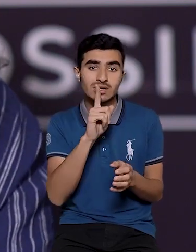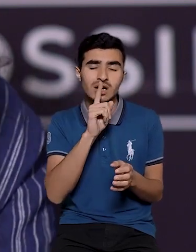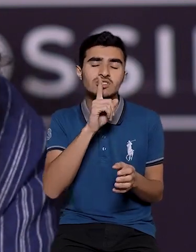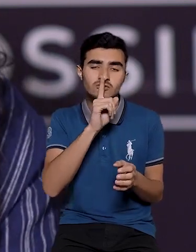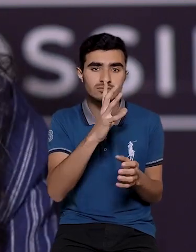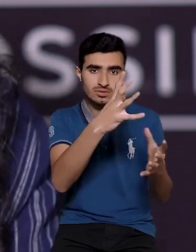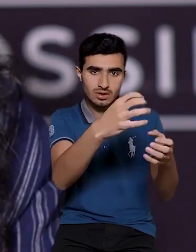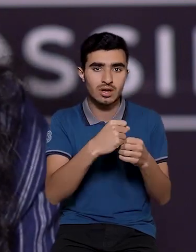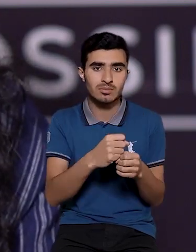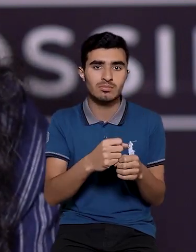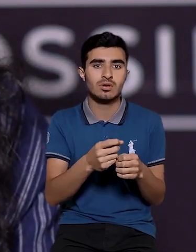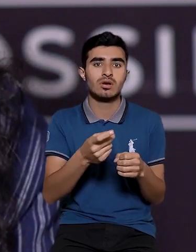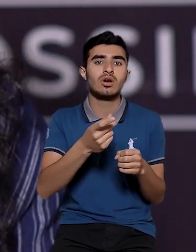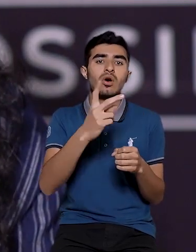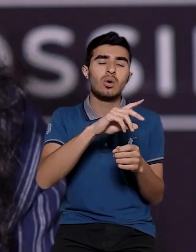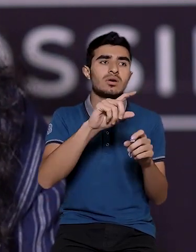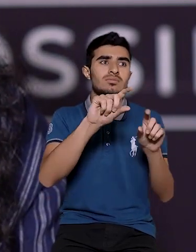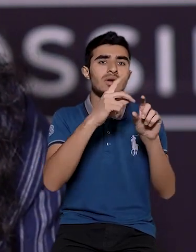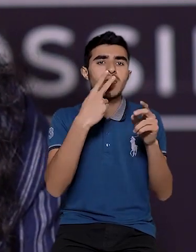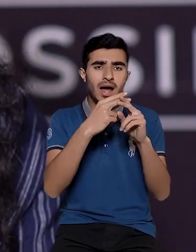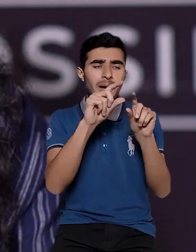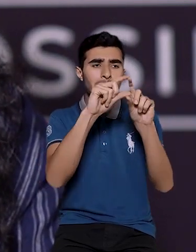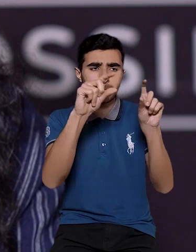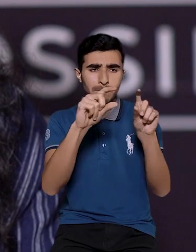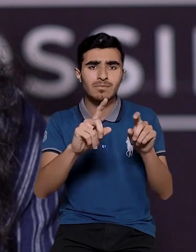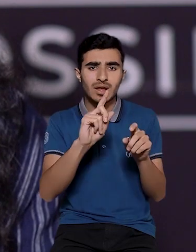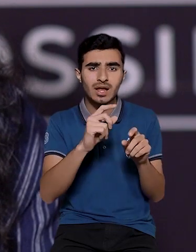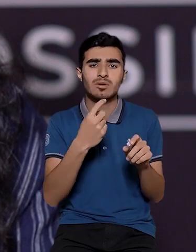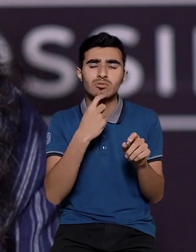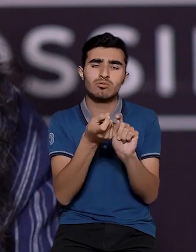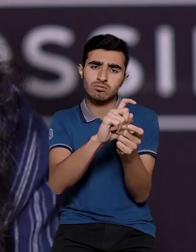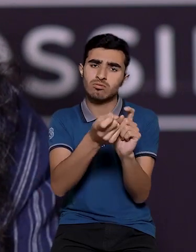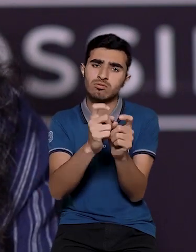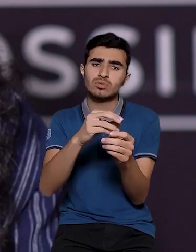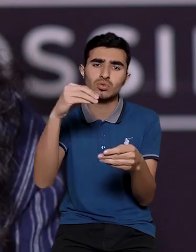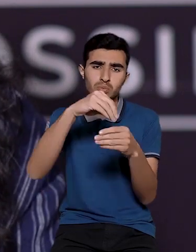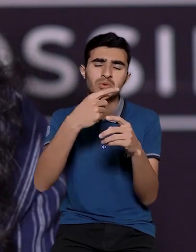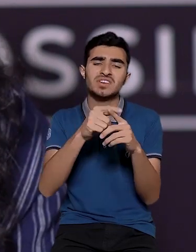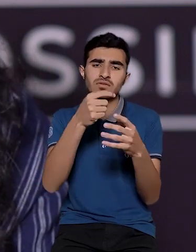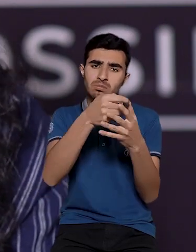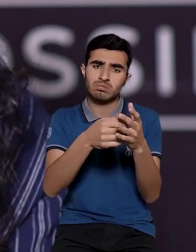also for health. So look for